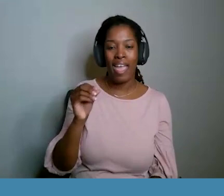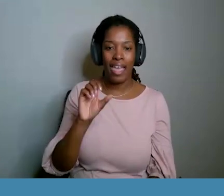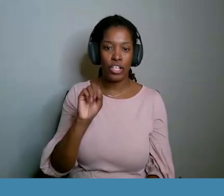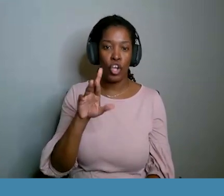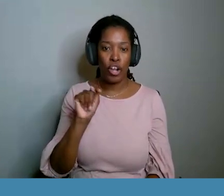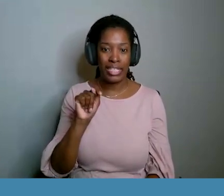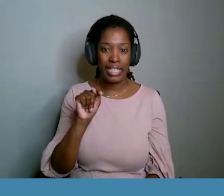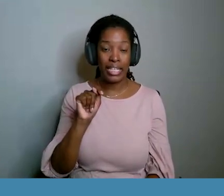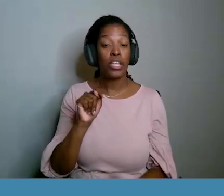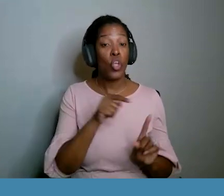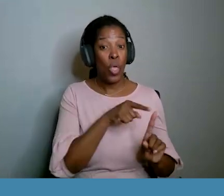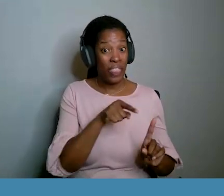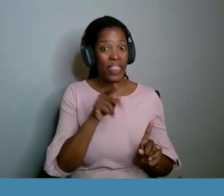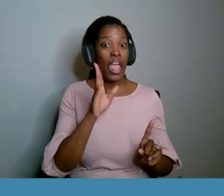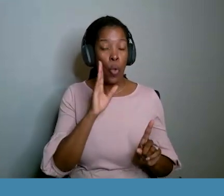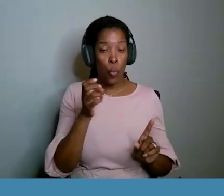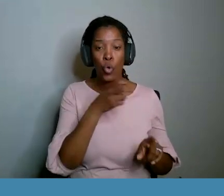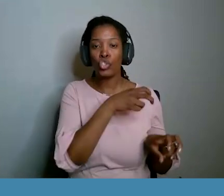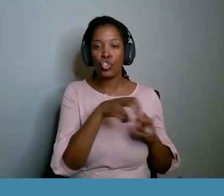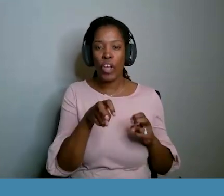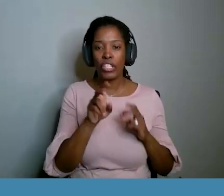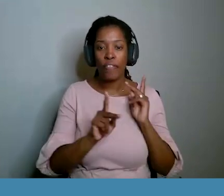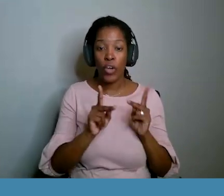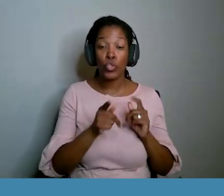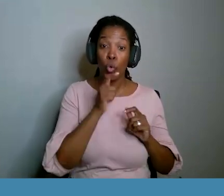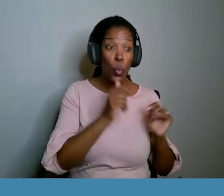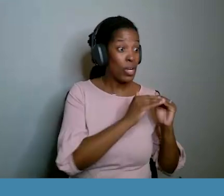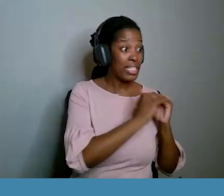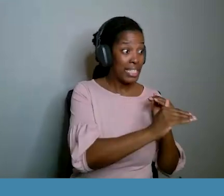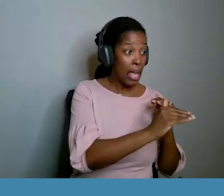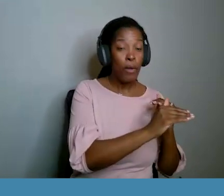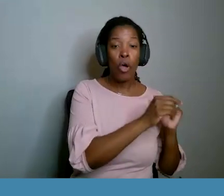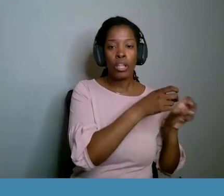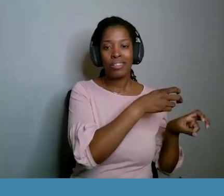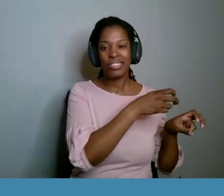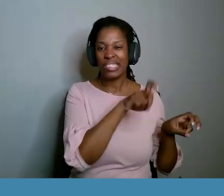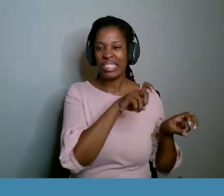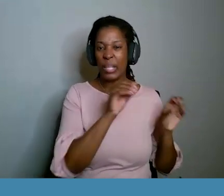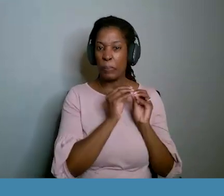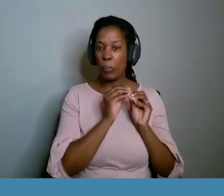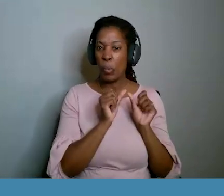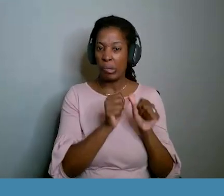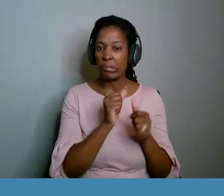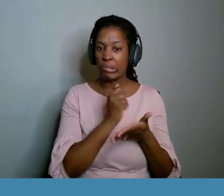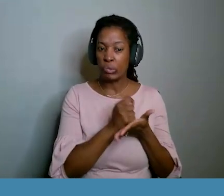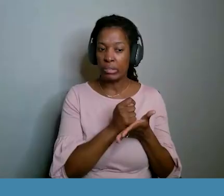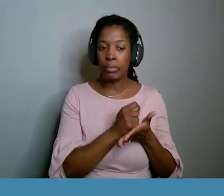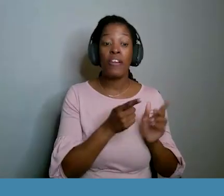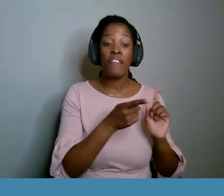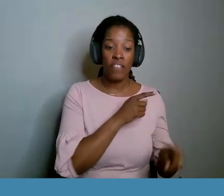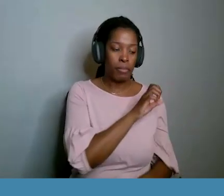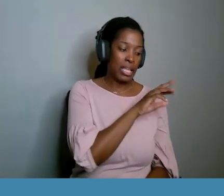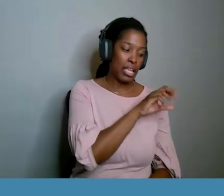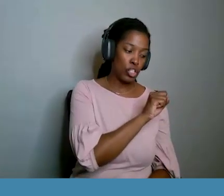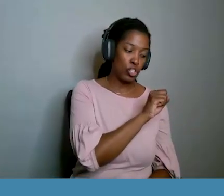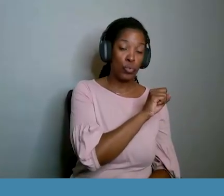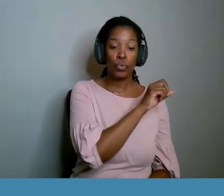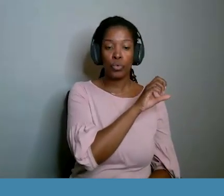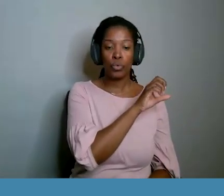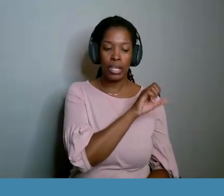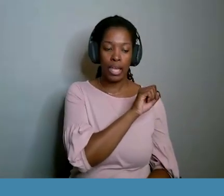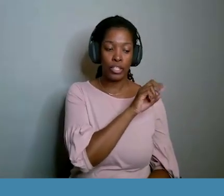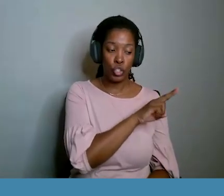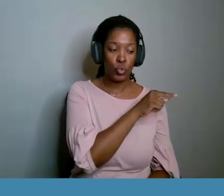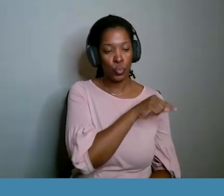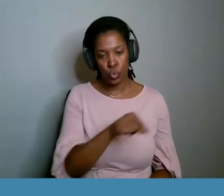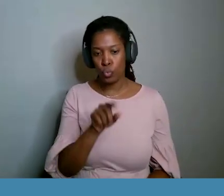require ongoing treatment from the Peace River Center CSU over to the SRT. So moving